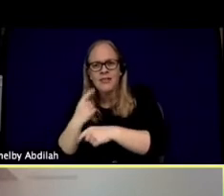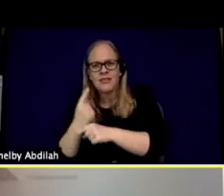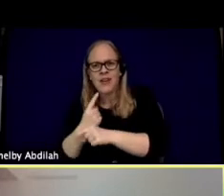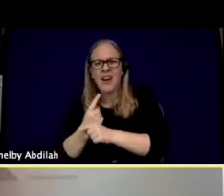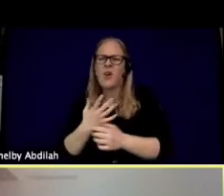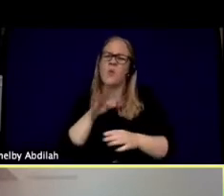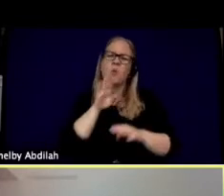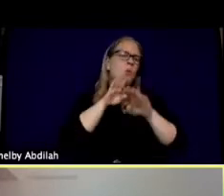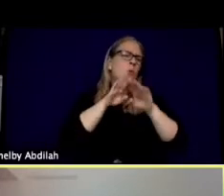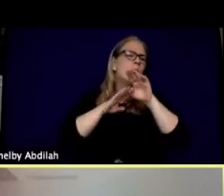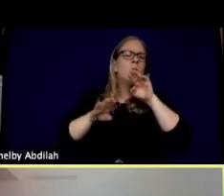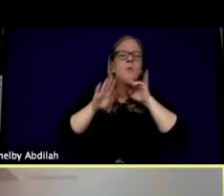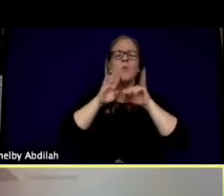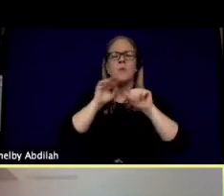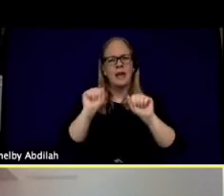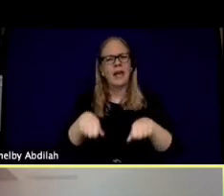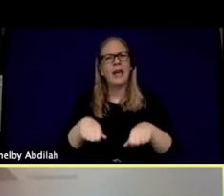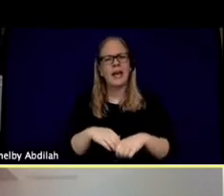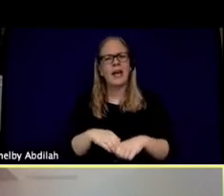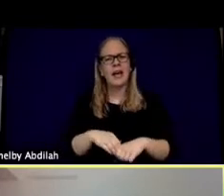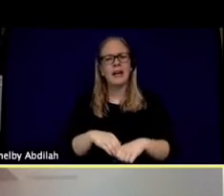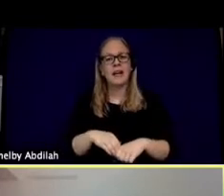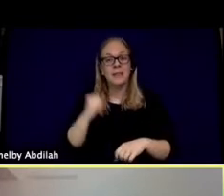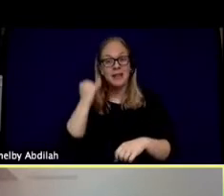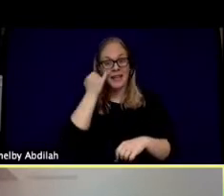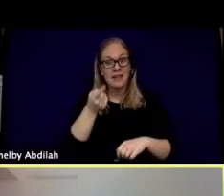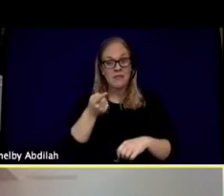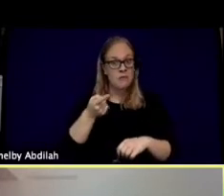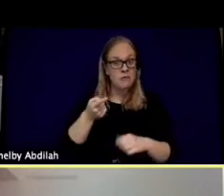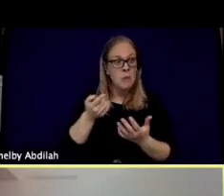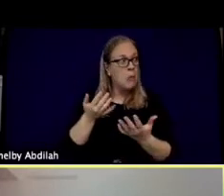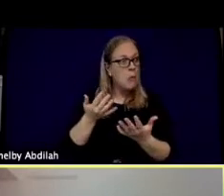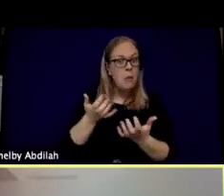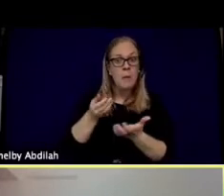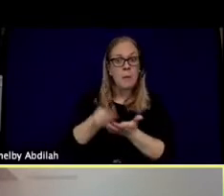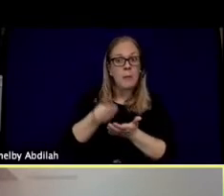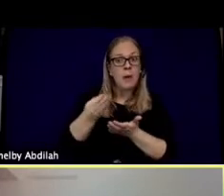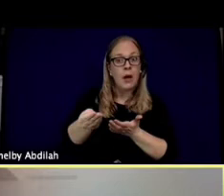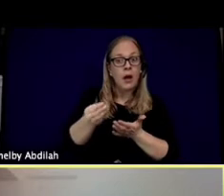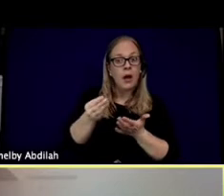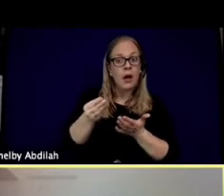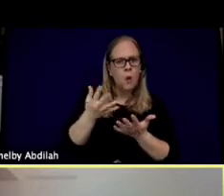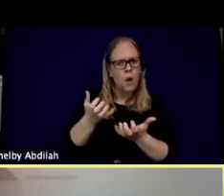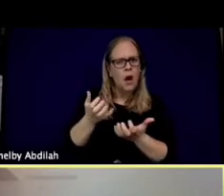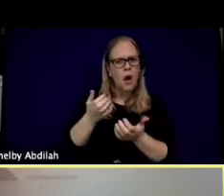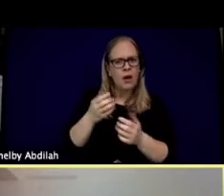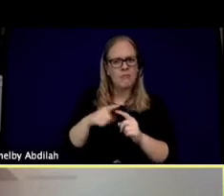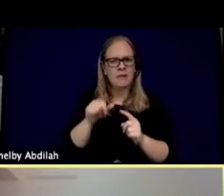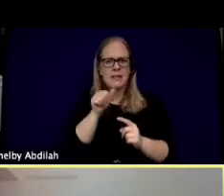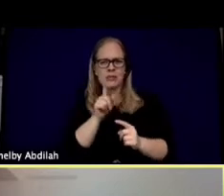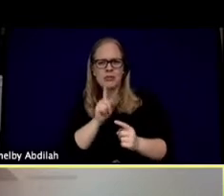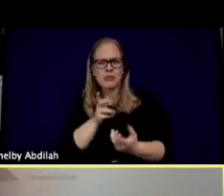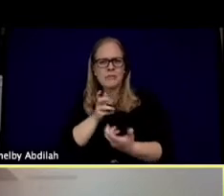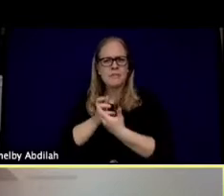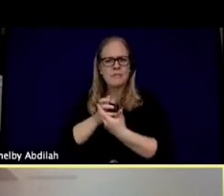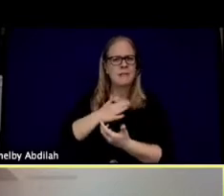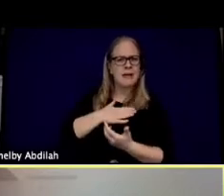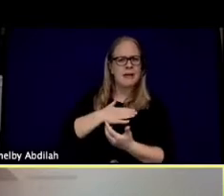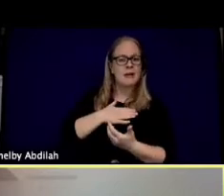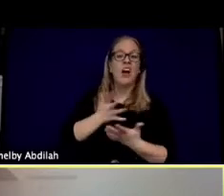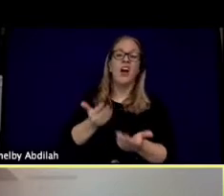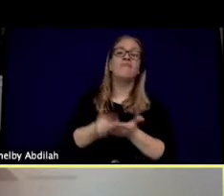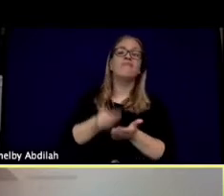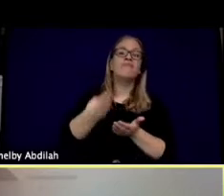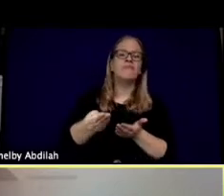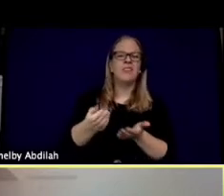disappointment. And if you're purchasing these devices, it could be a waste of money if you don't get the type of